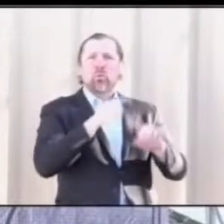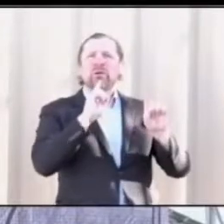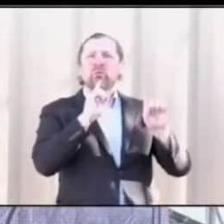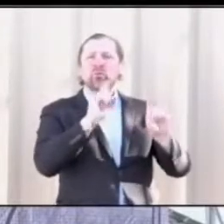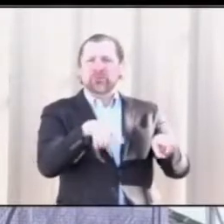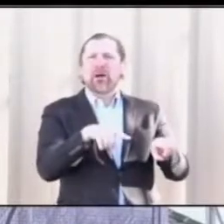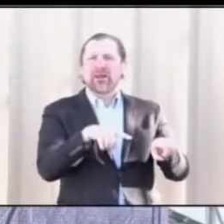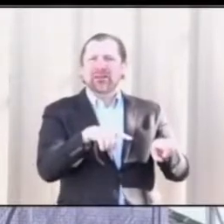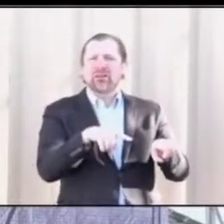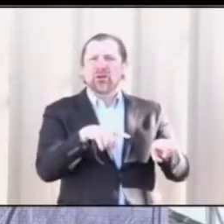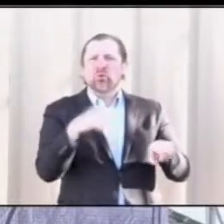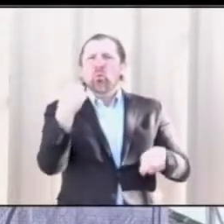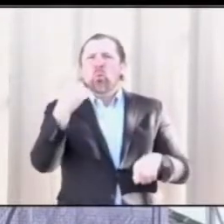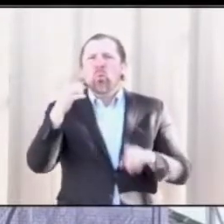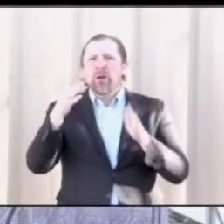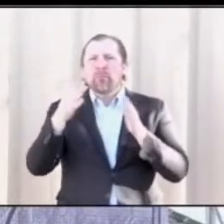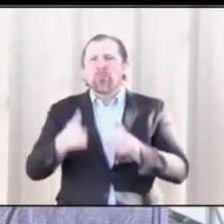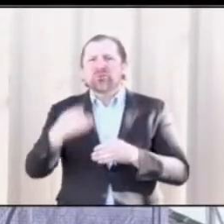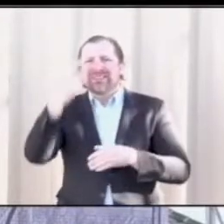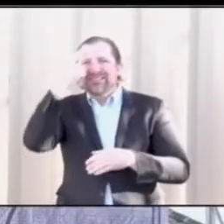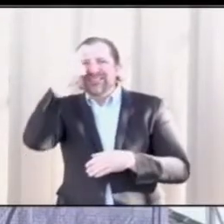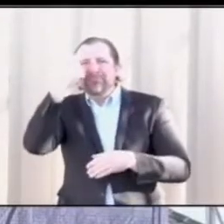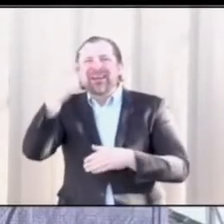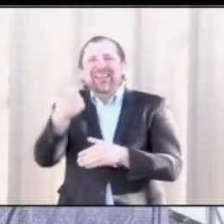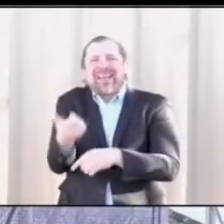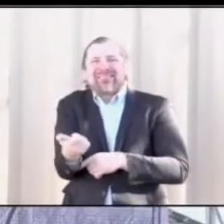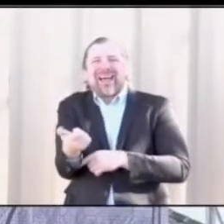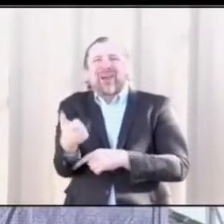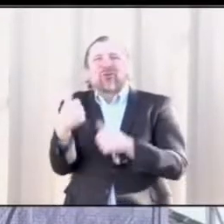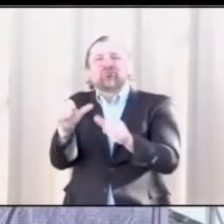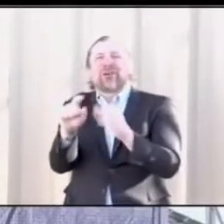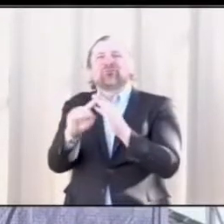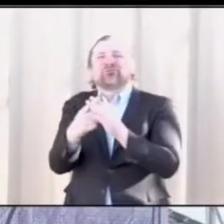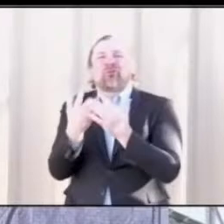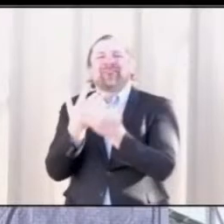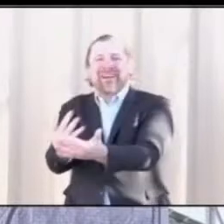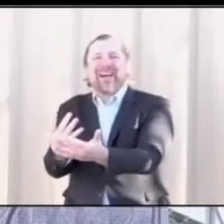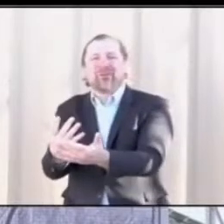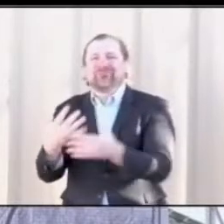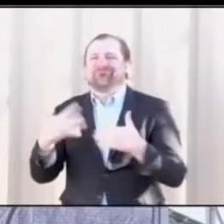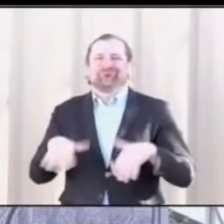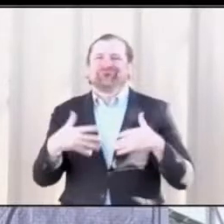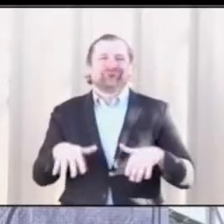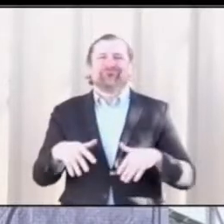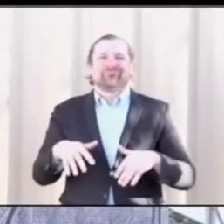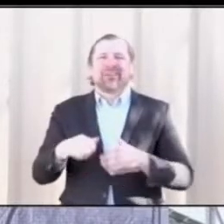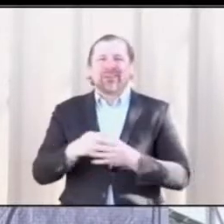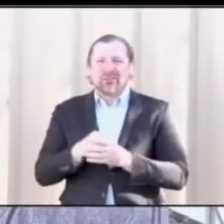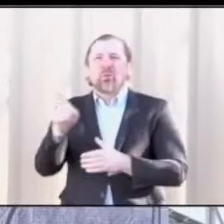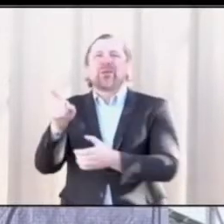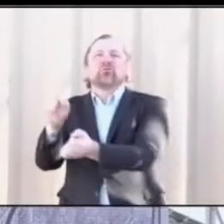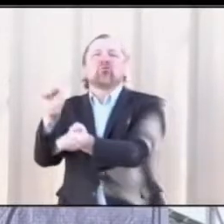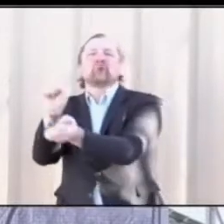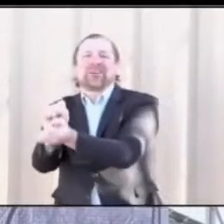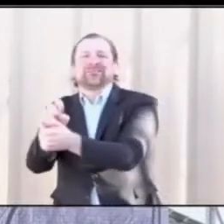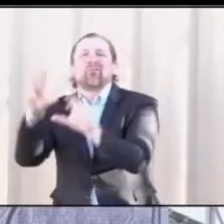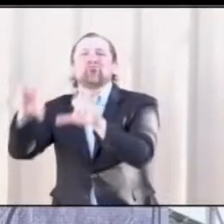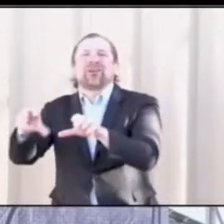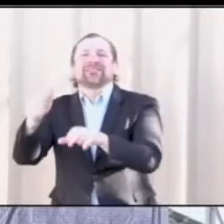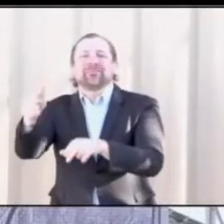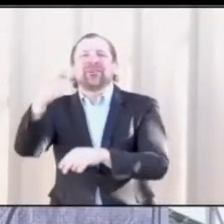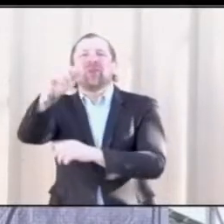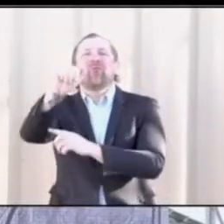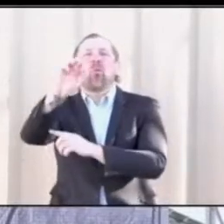arson suspect who was using a barbecue lighter to light fires. Officers arrived on scene and the suspect was arrested for an outstanding felony warrant for arson and